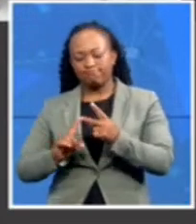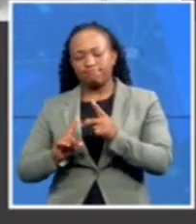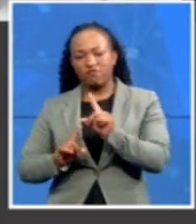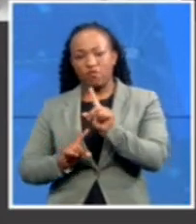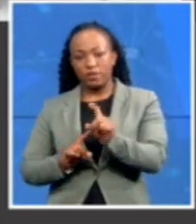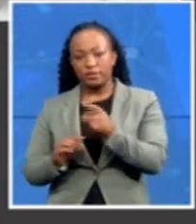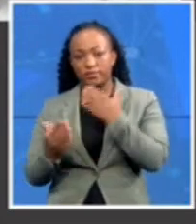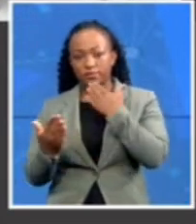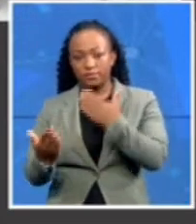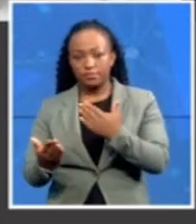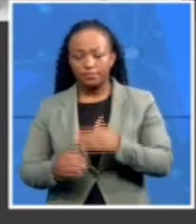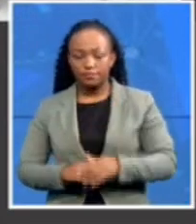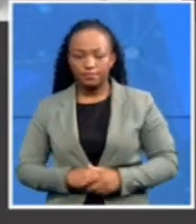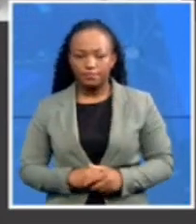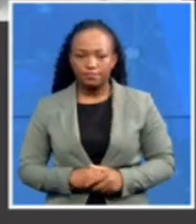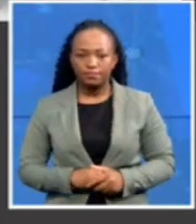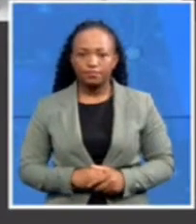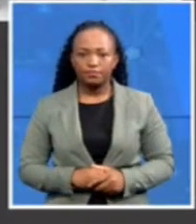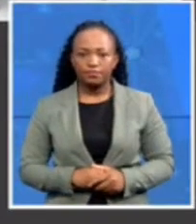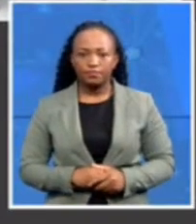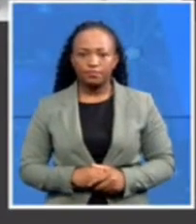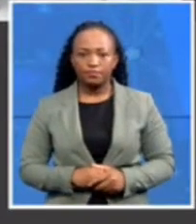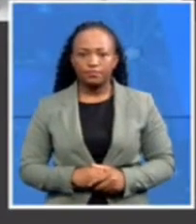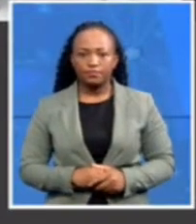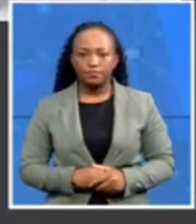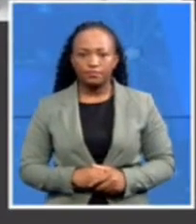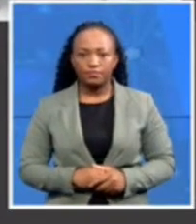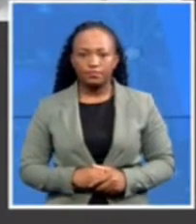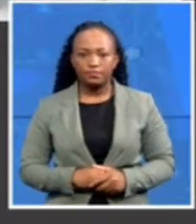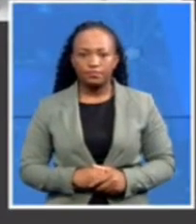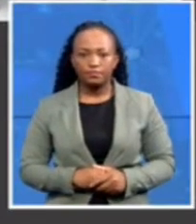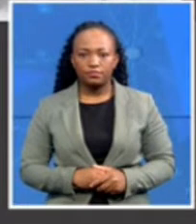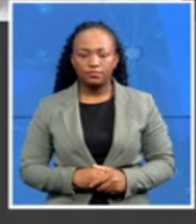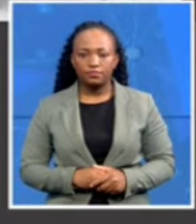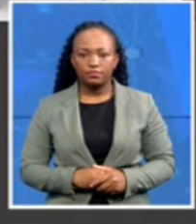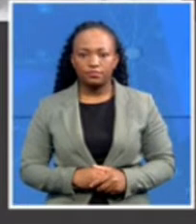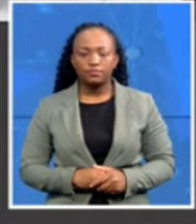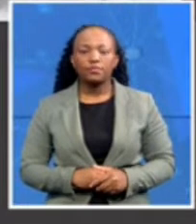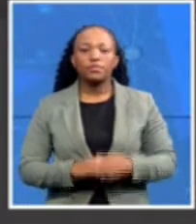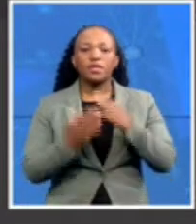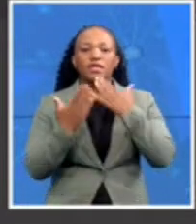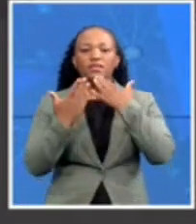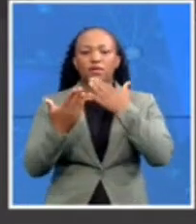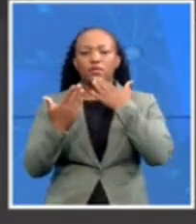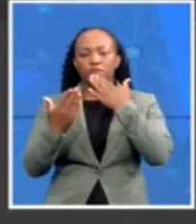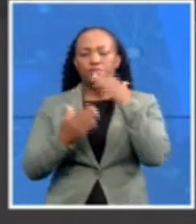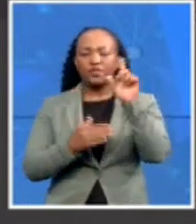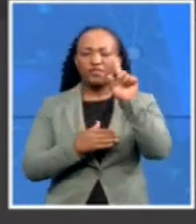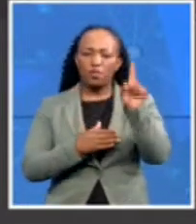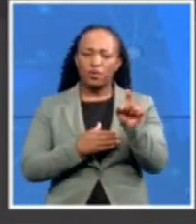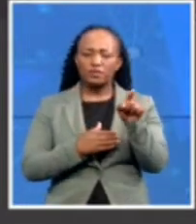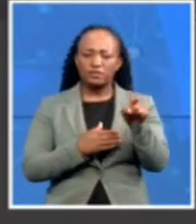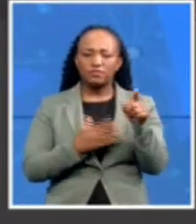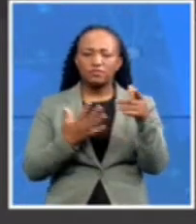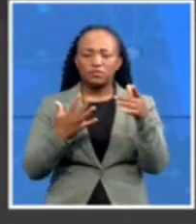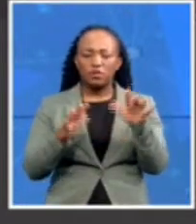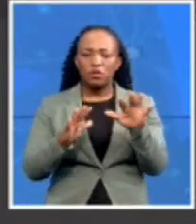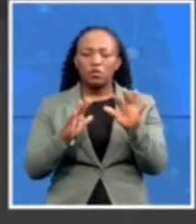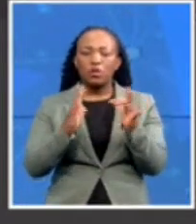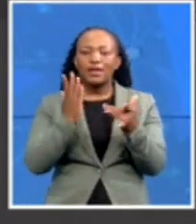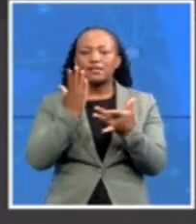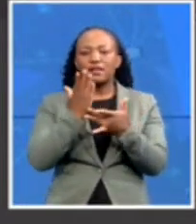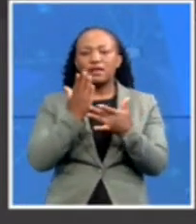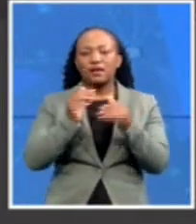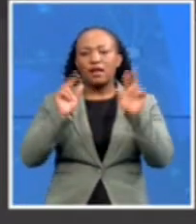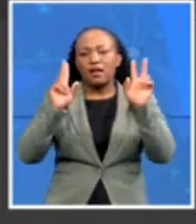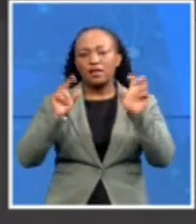Thanks, Mariam, for the question. Just on the issue of the technical issues that have been cited by some of the municipalities, I can give an